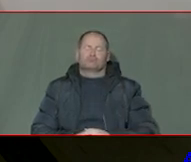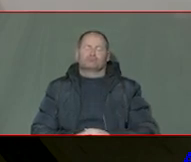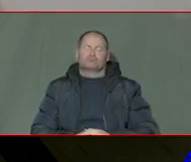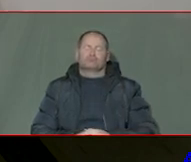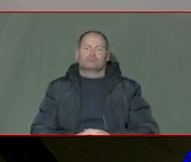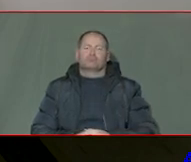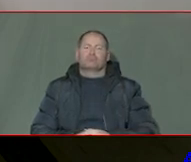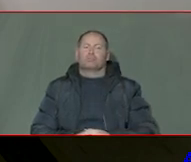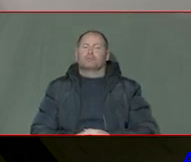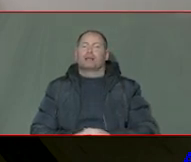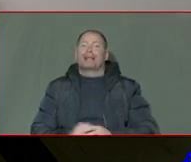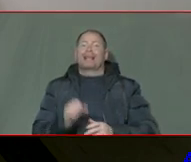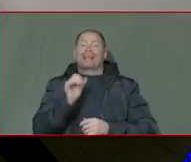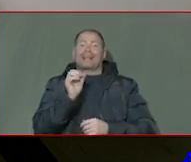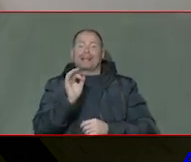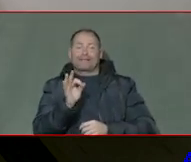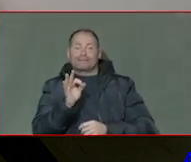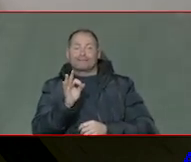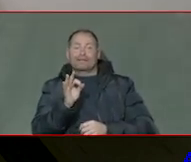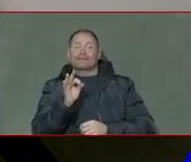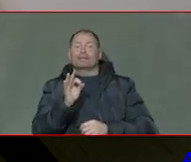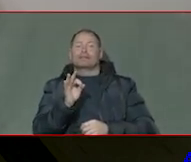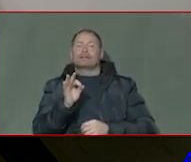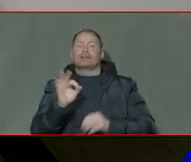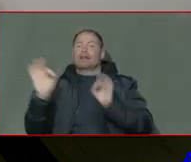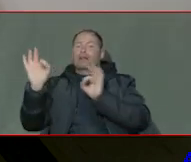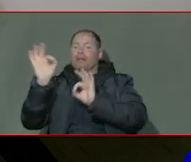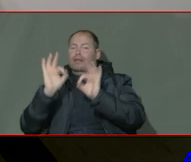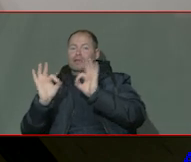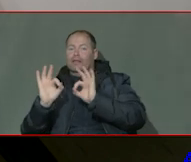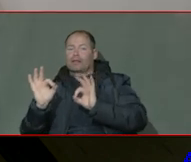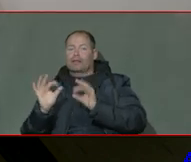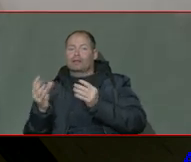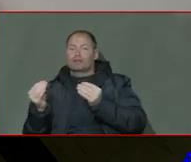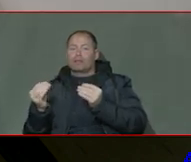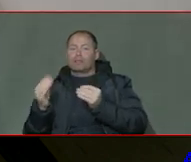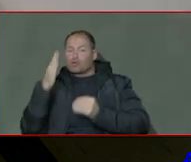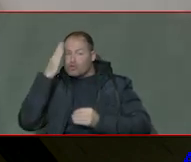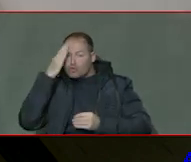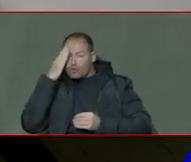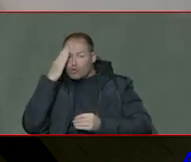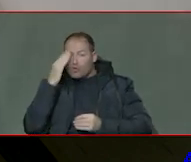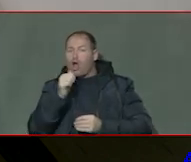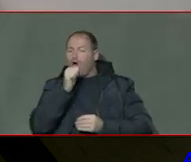answer that if you know the monomers of nucleic acids.